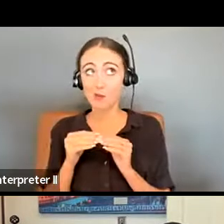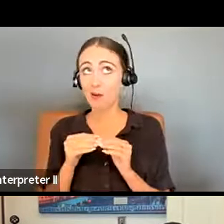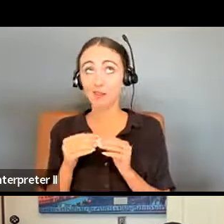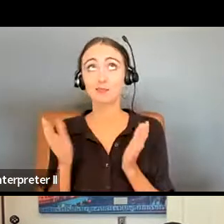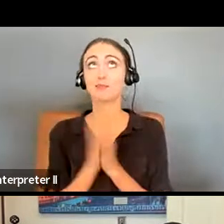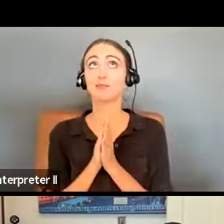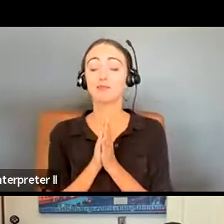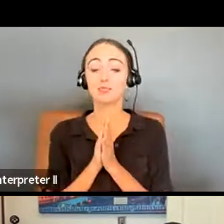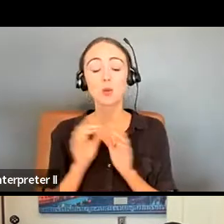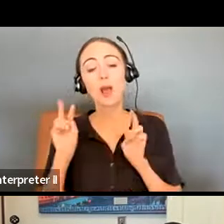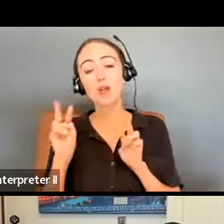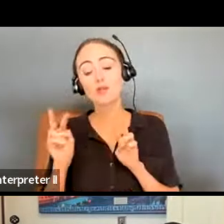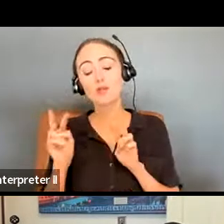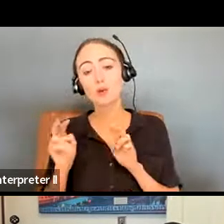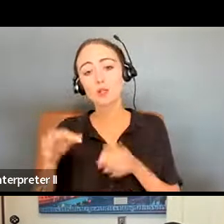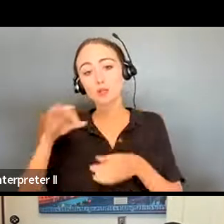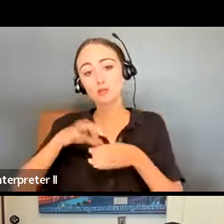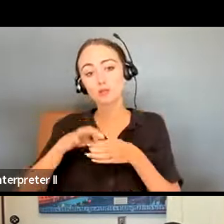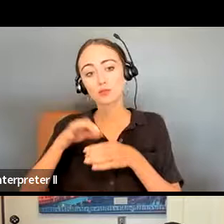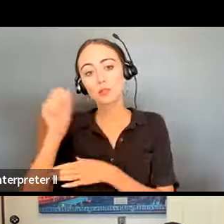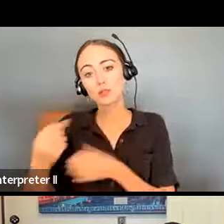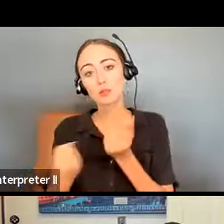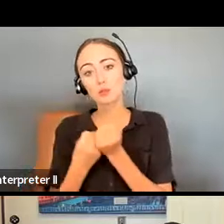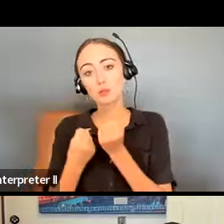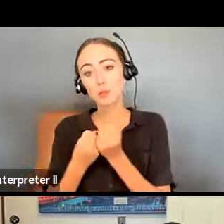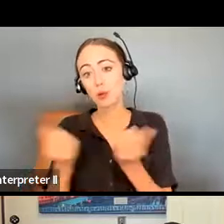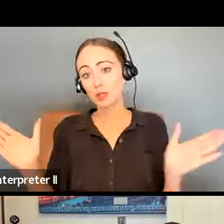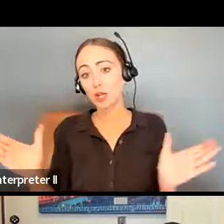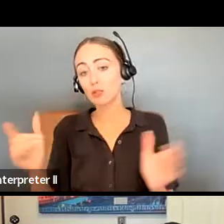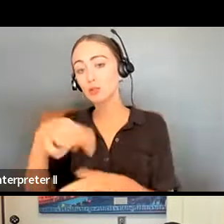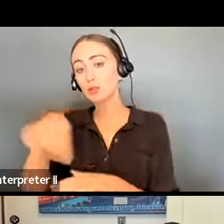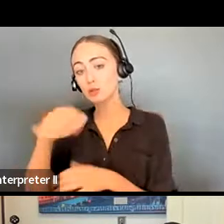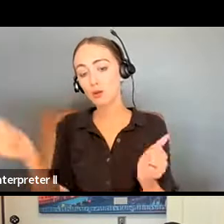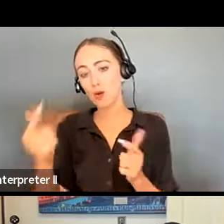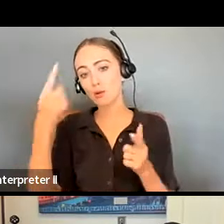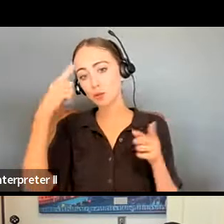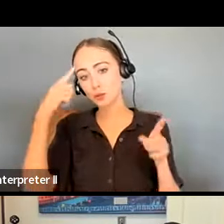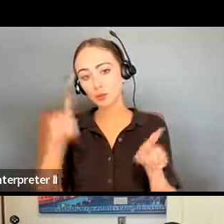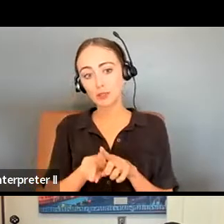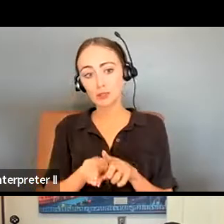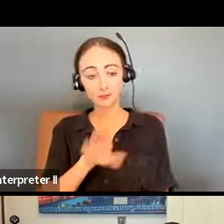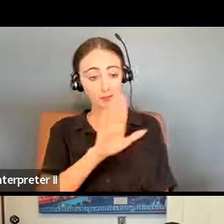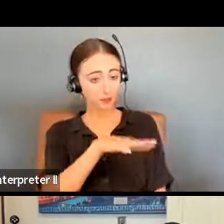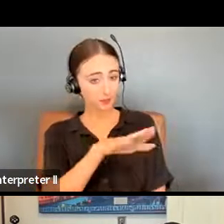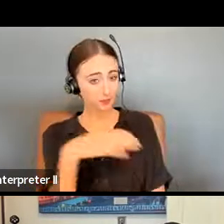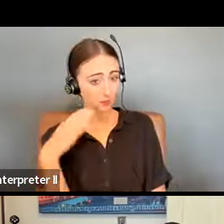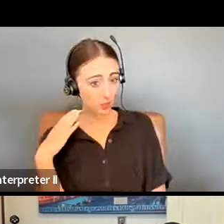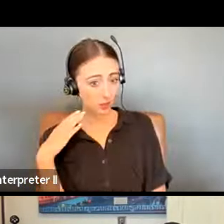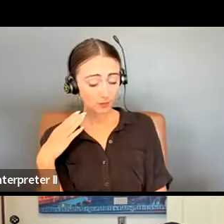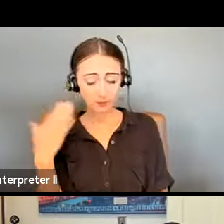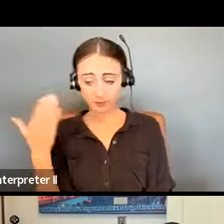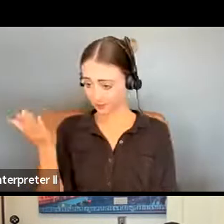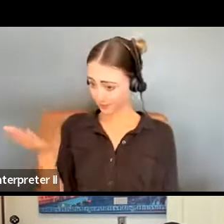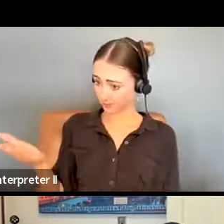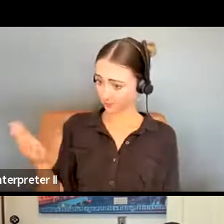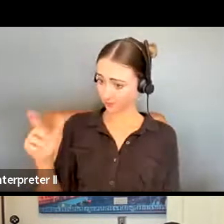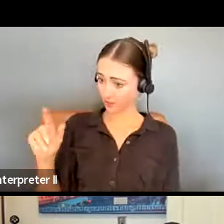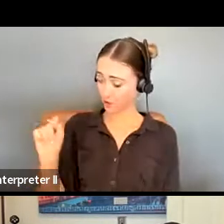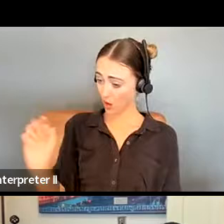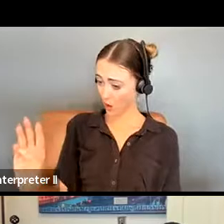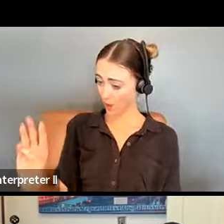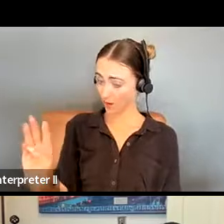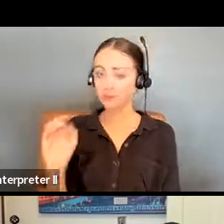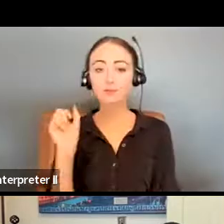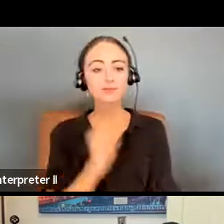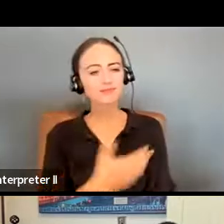look forward to voting in support of this and encourage my colleagues to do the same. Chairman. Councilmember Trayon White.